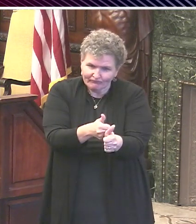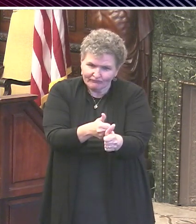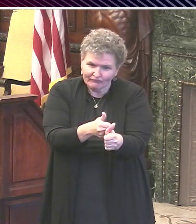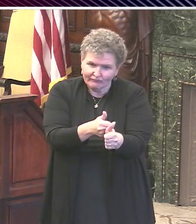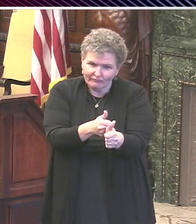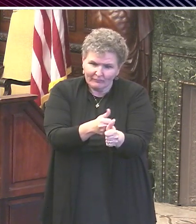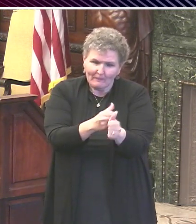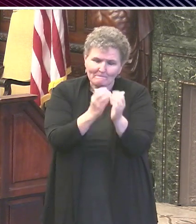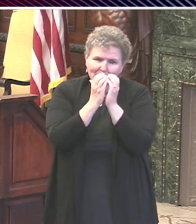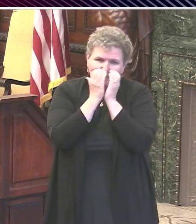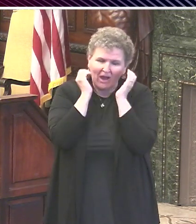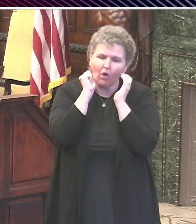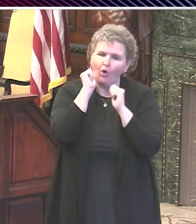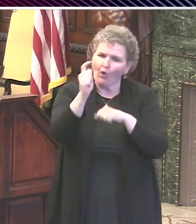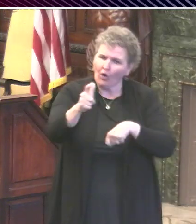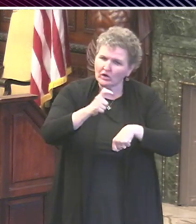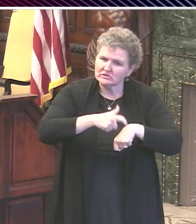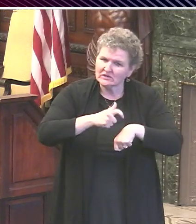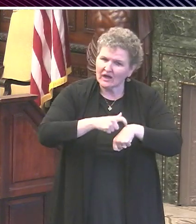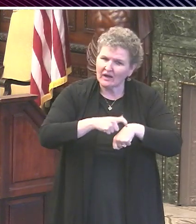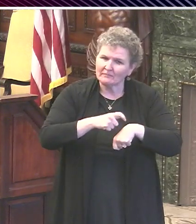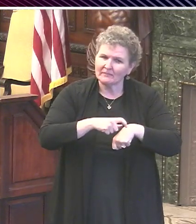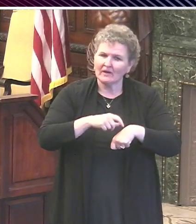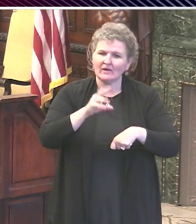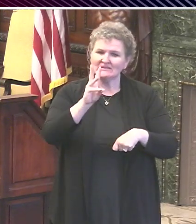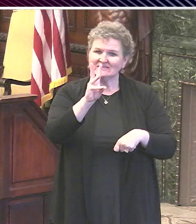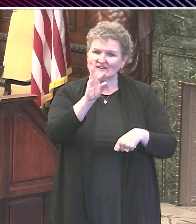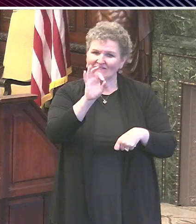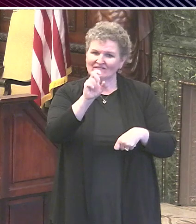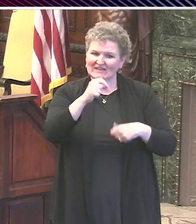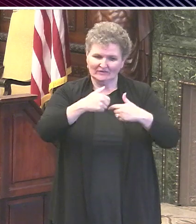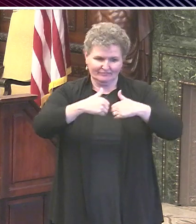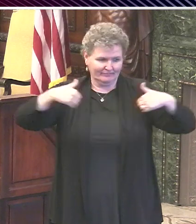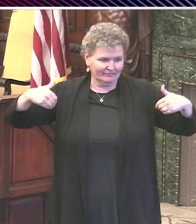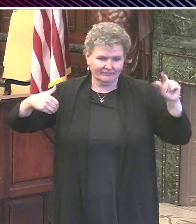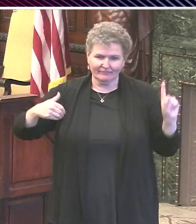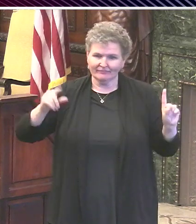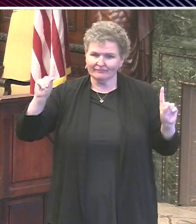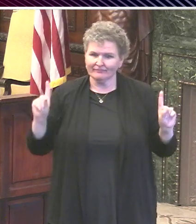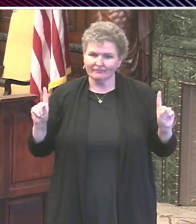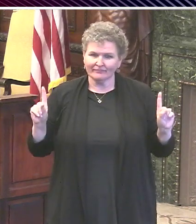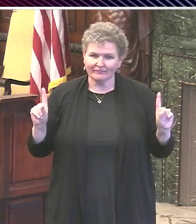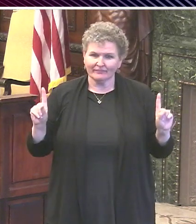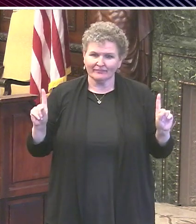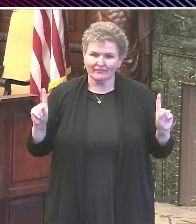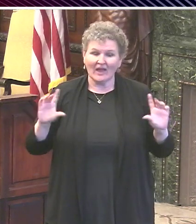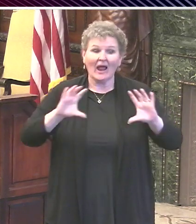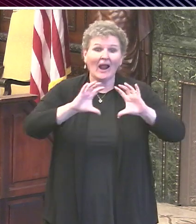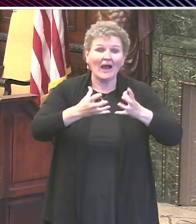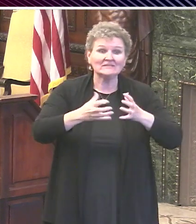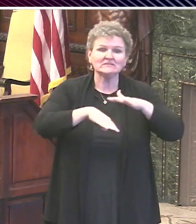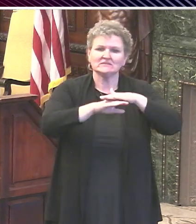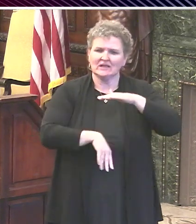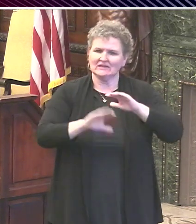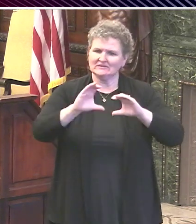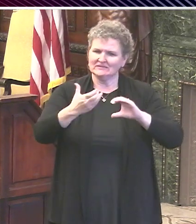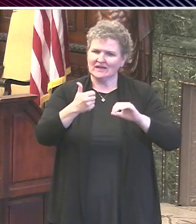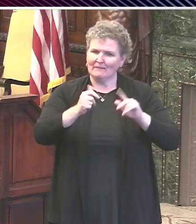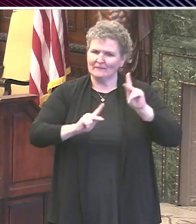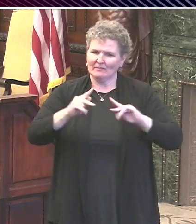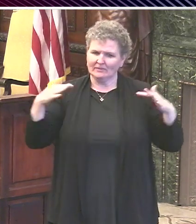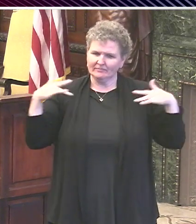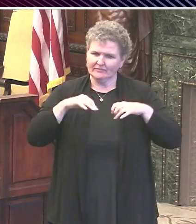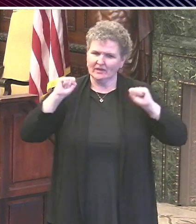times. 6-foot distance will be required at all times. Exercise classes will have to be fewer than 10 people in addition to the distancing